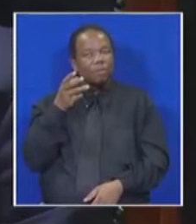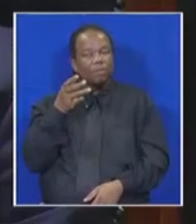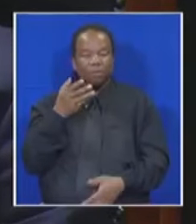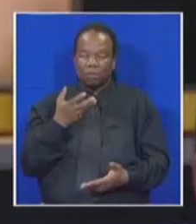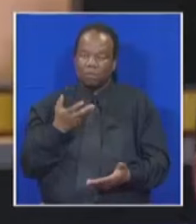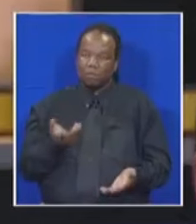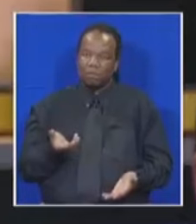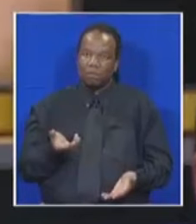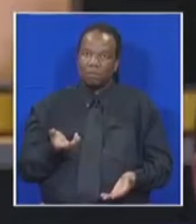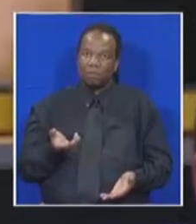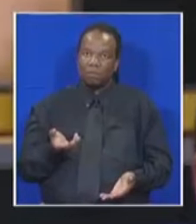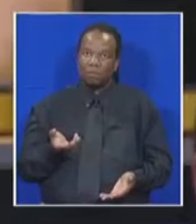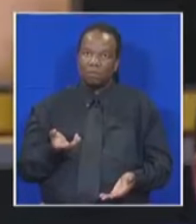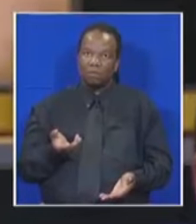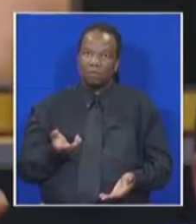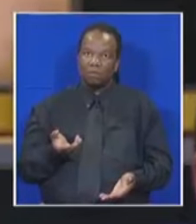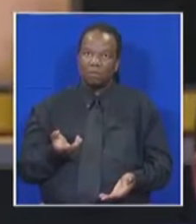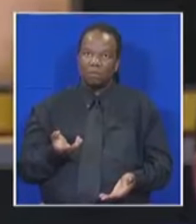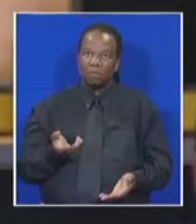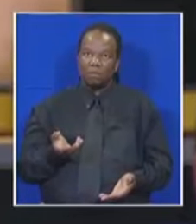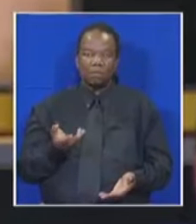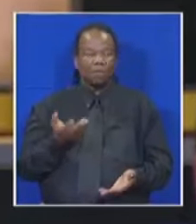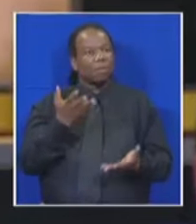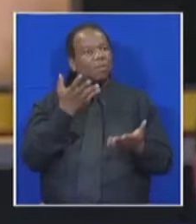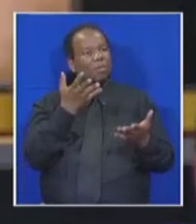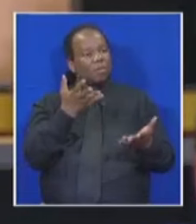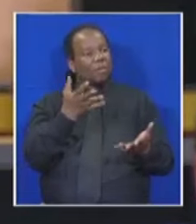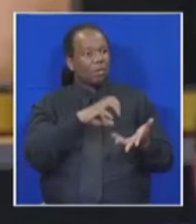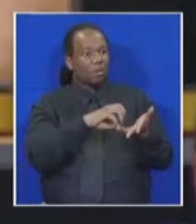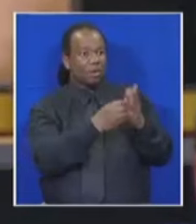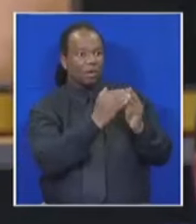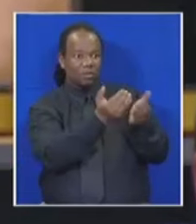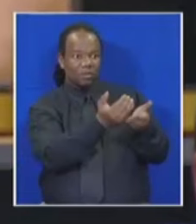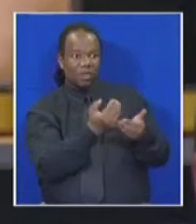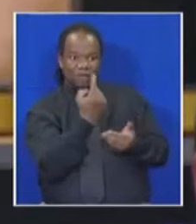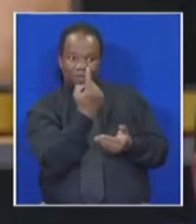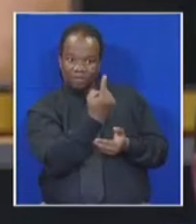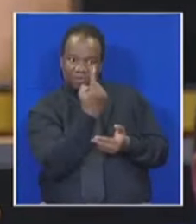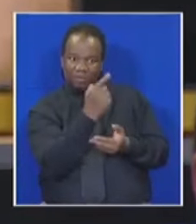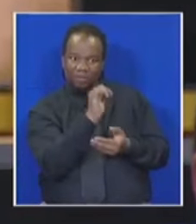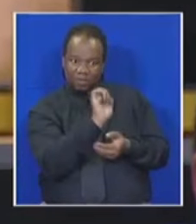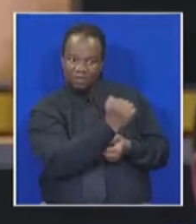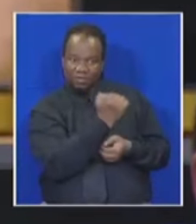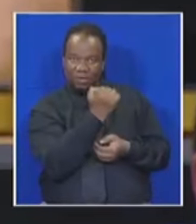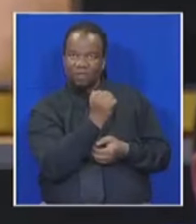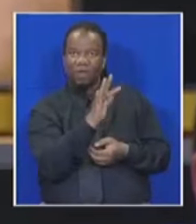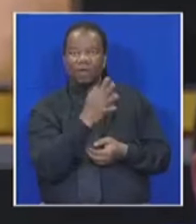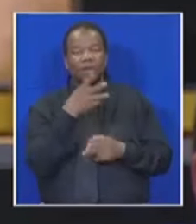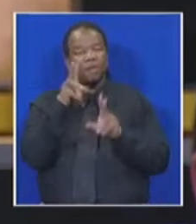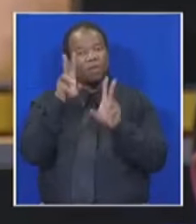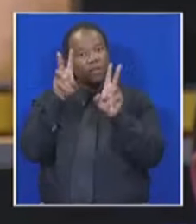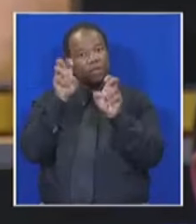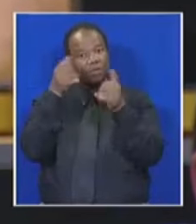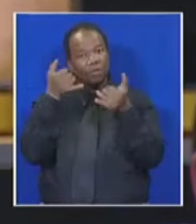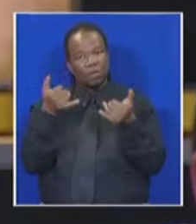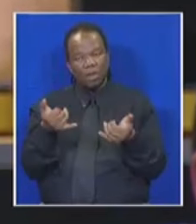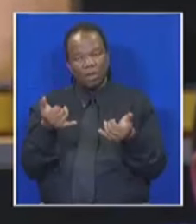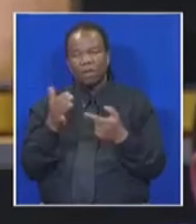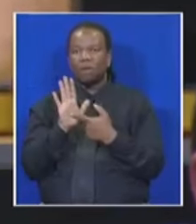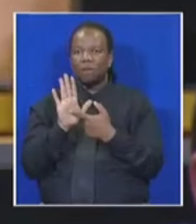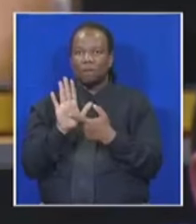the bottom line is, we're trying to save them from themselves, right? We're saying the issue here is that, for instance,